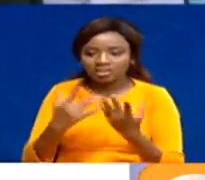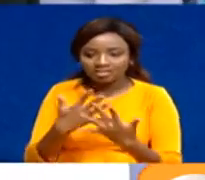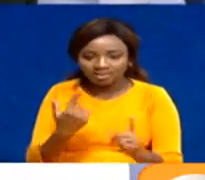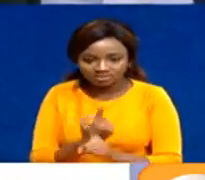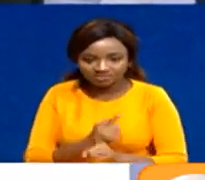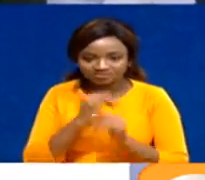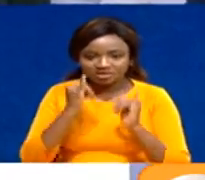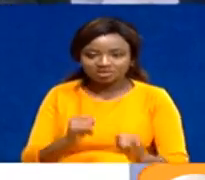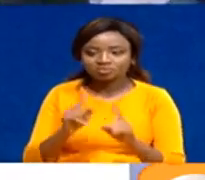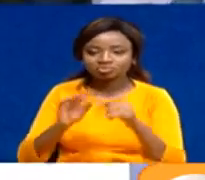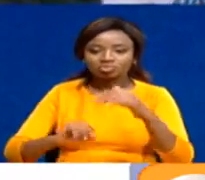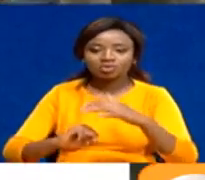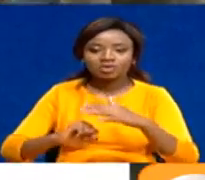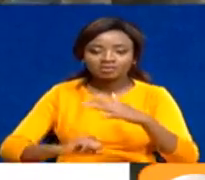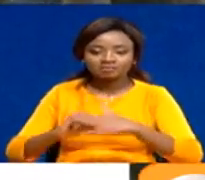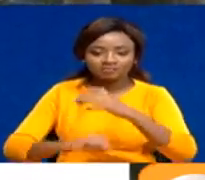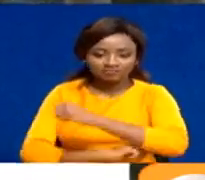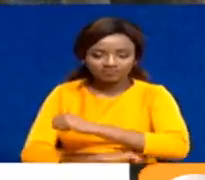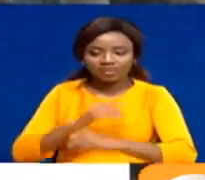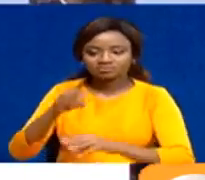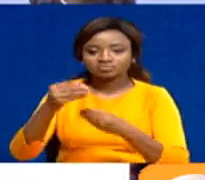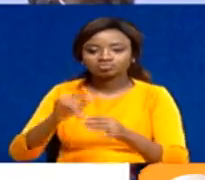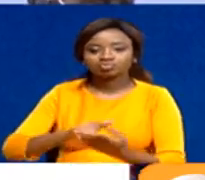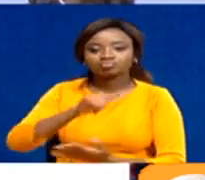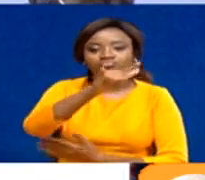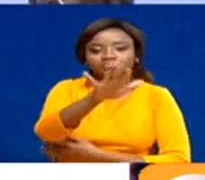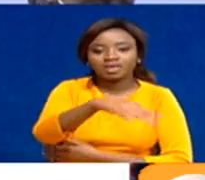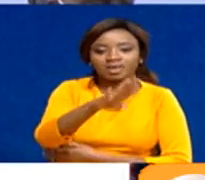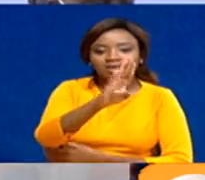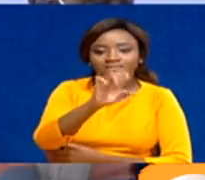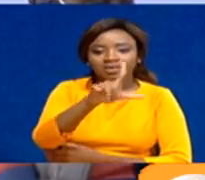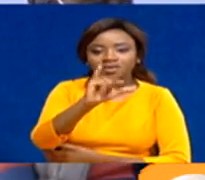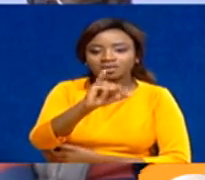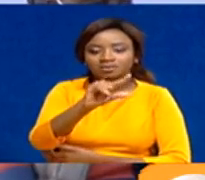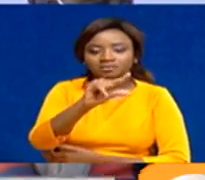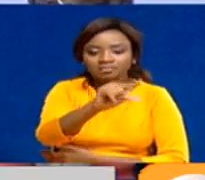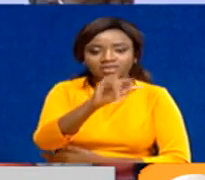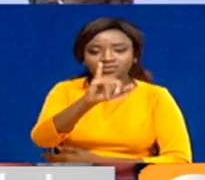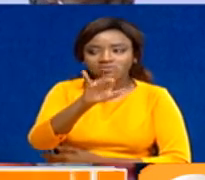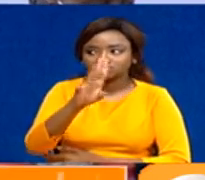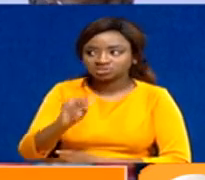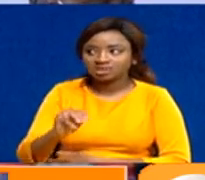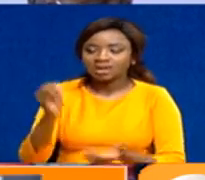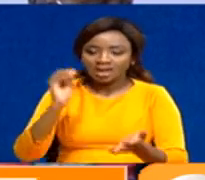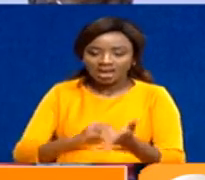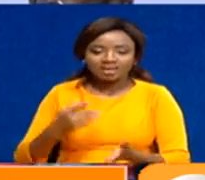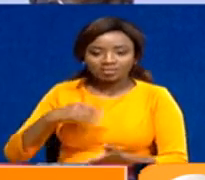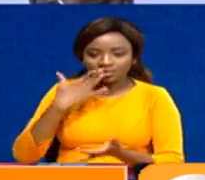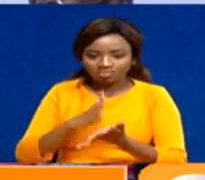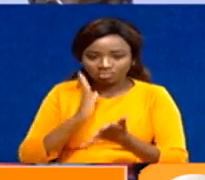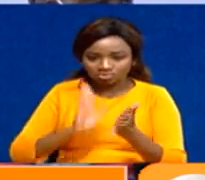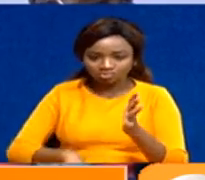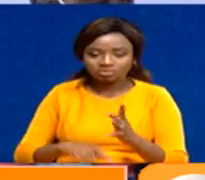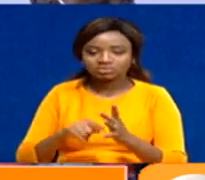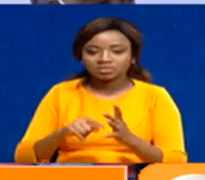junior golf player to play in the Sudal Open in Belgium. We will sponsor once again